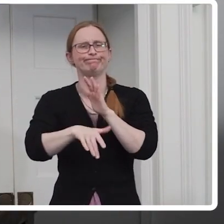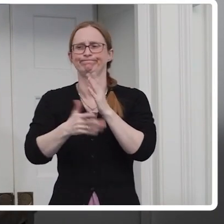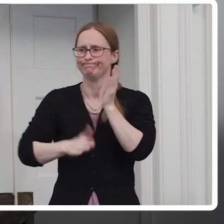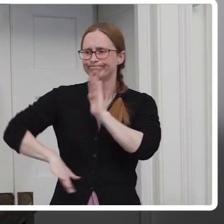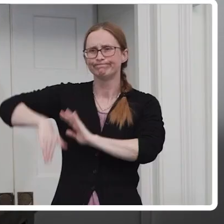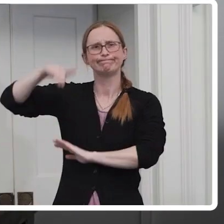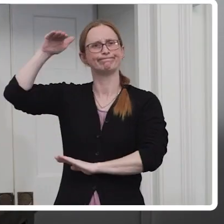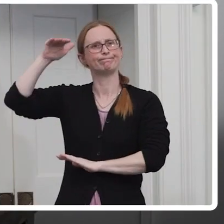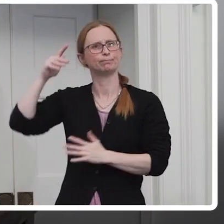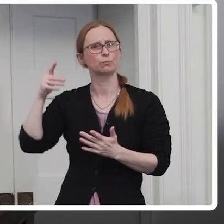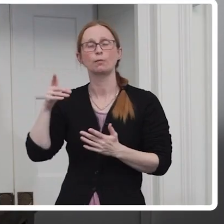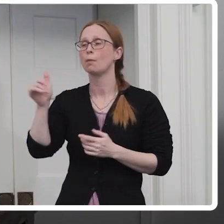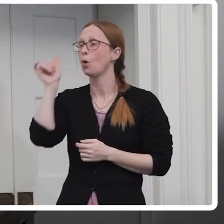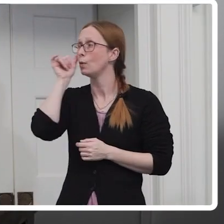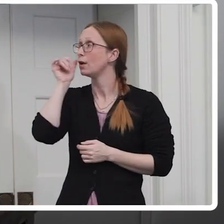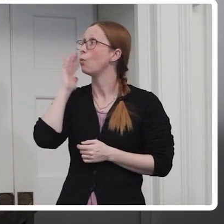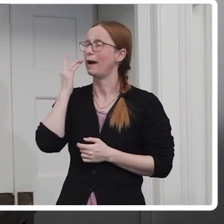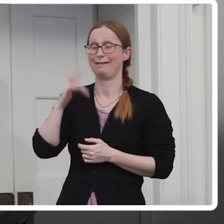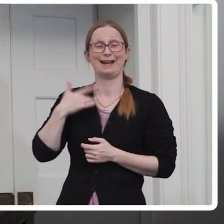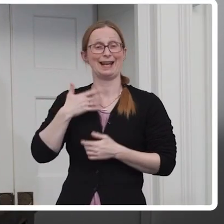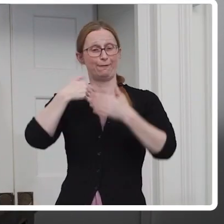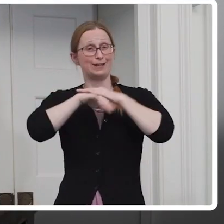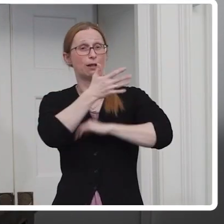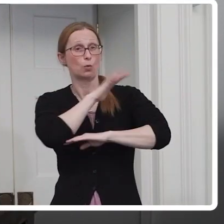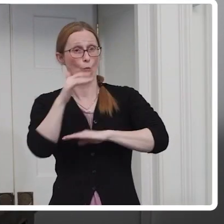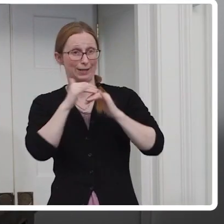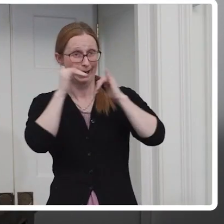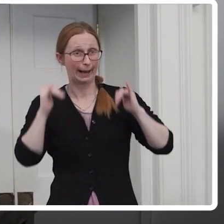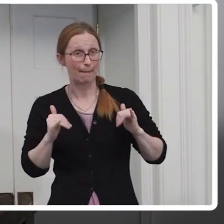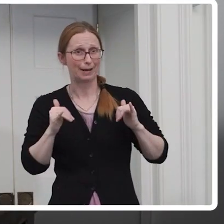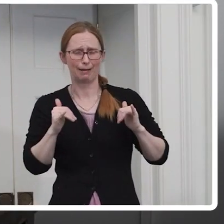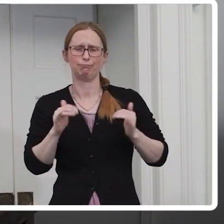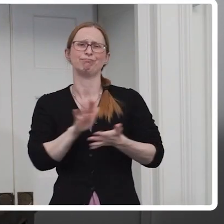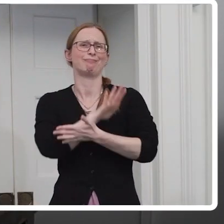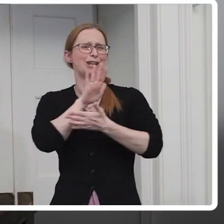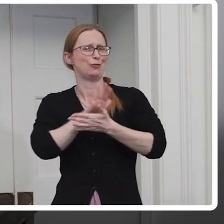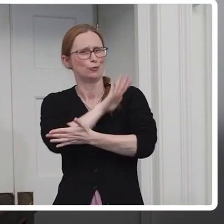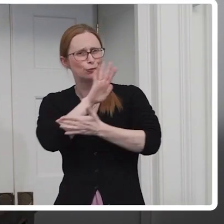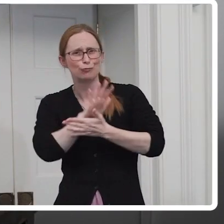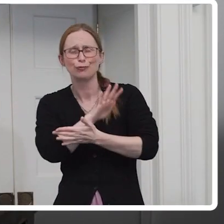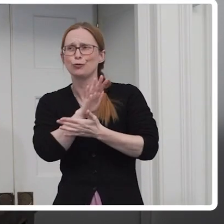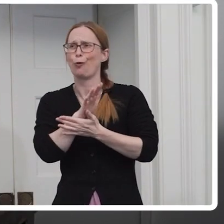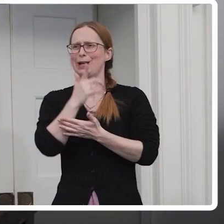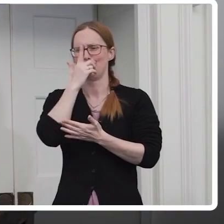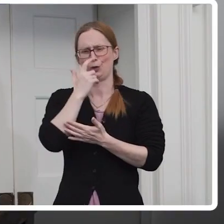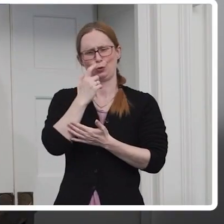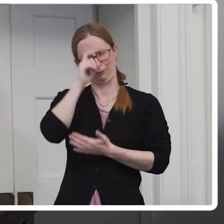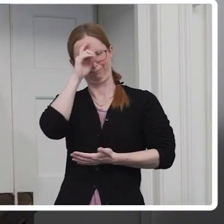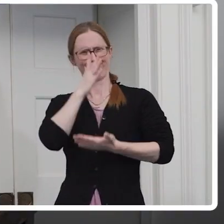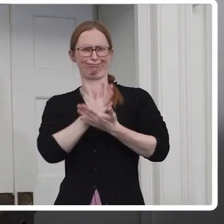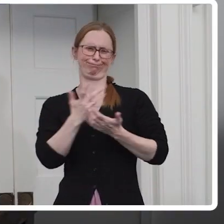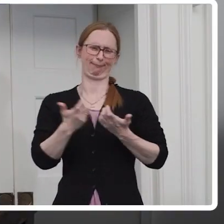idea of home. And we know that when she was living in that cabin towards the end of her life, she did enjoy being able to